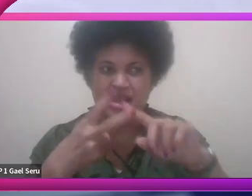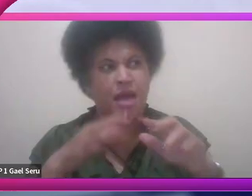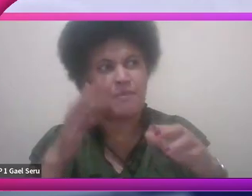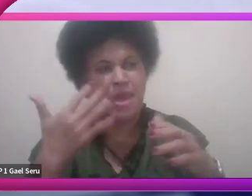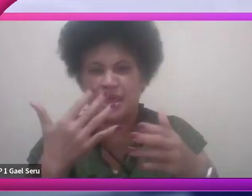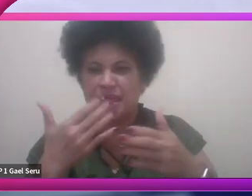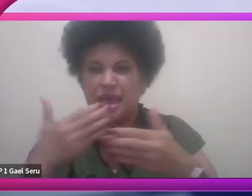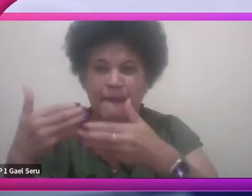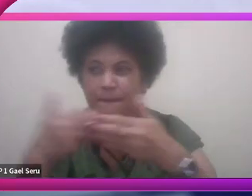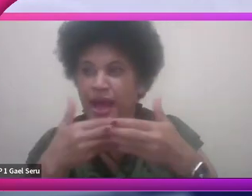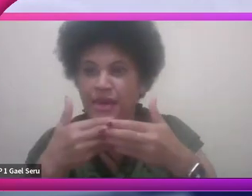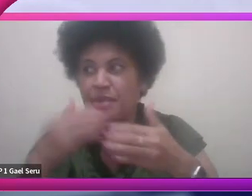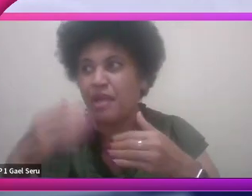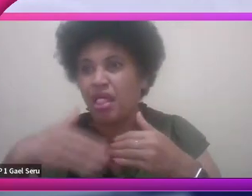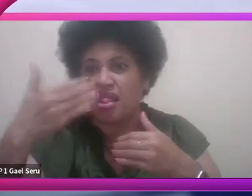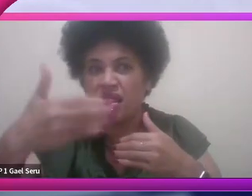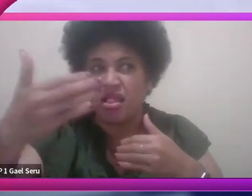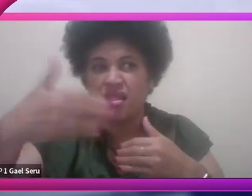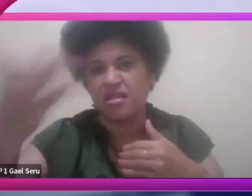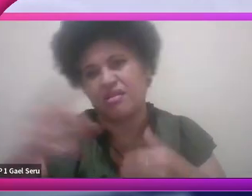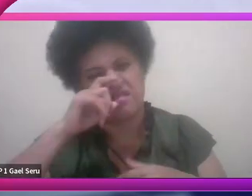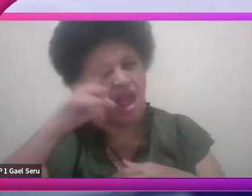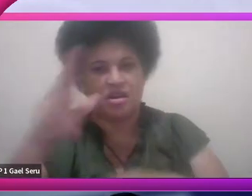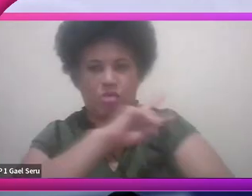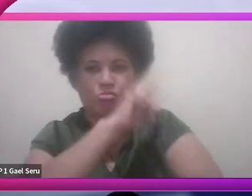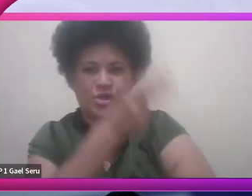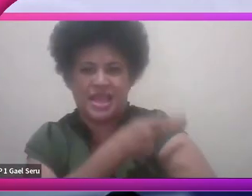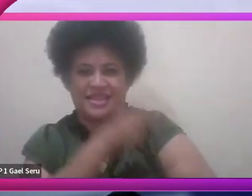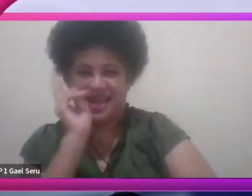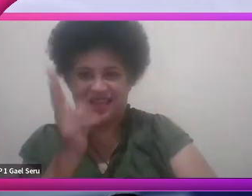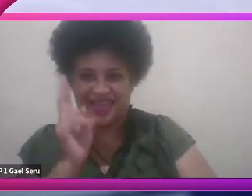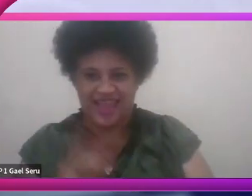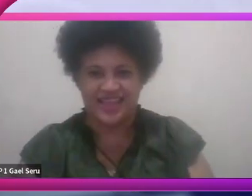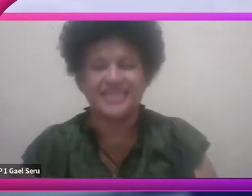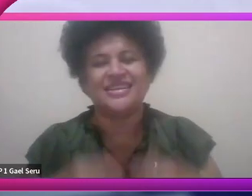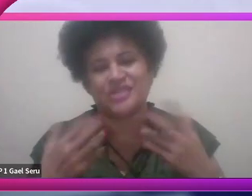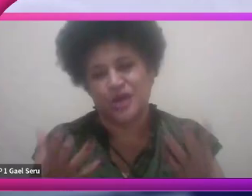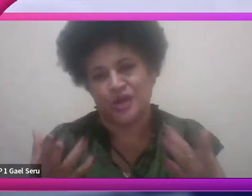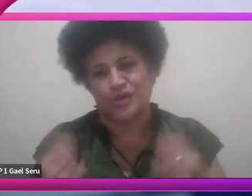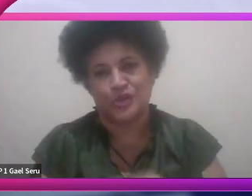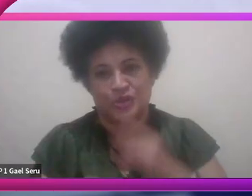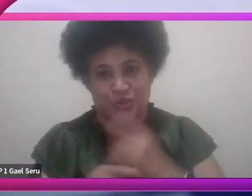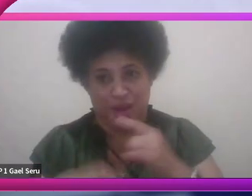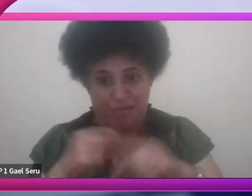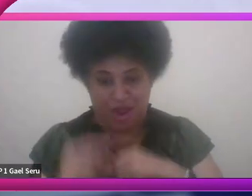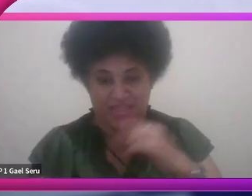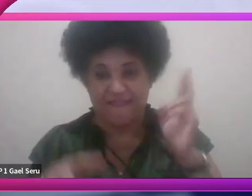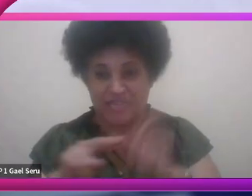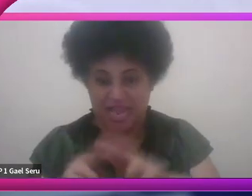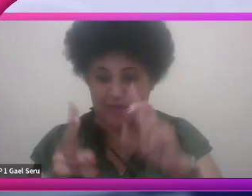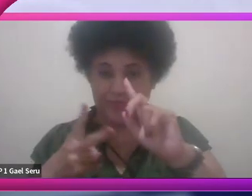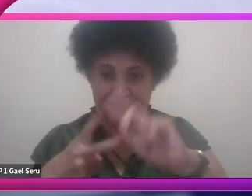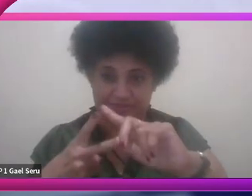want a child, they cannot conceive for some reason. So if we talk about fertility, that means we talk about 2 types. Primary, they